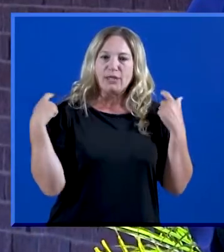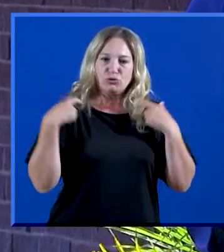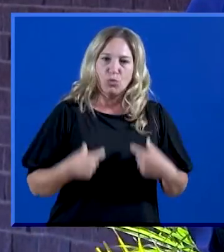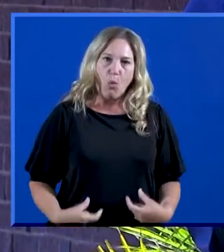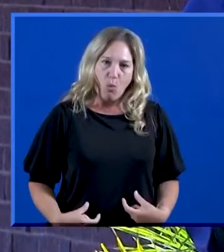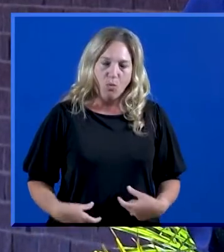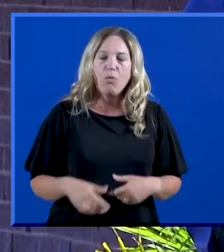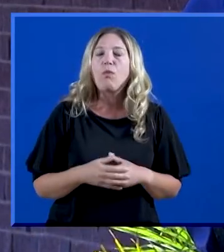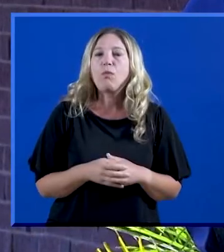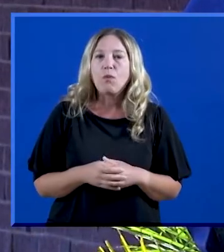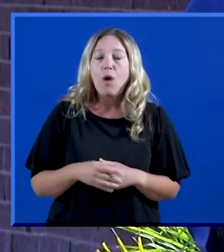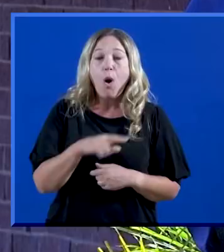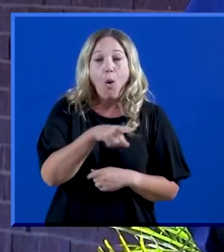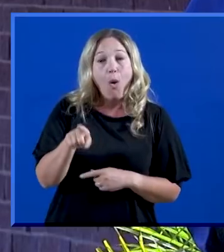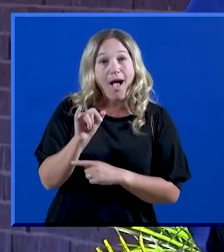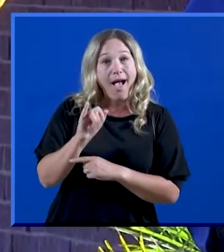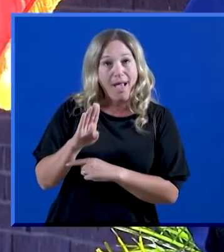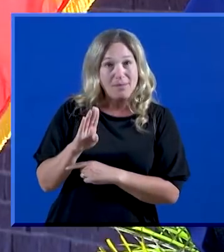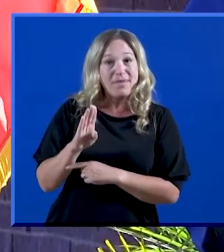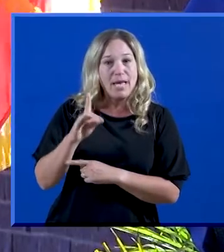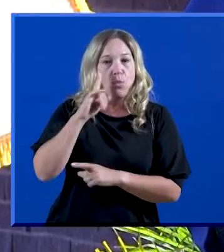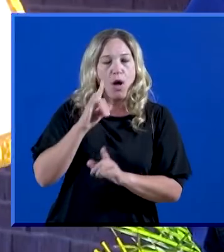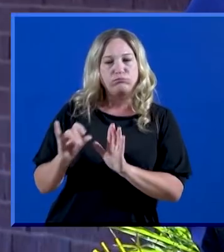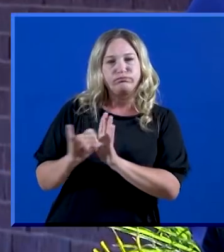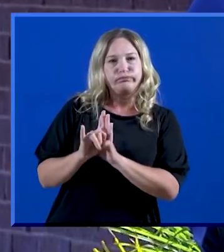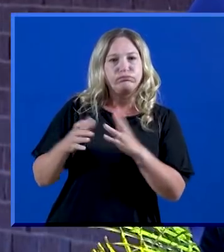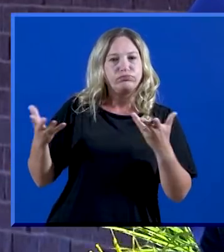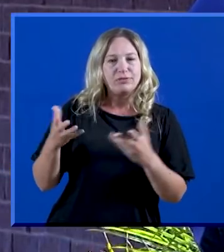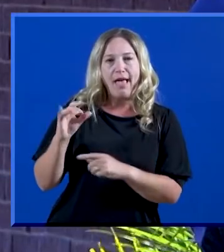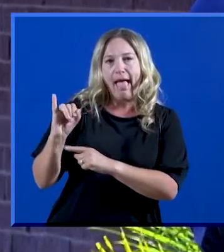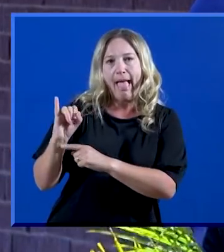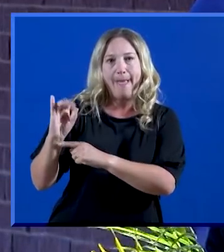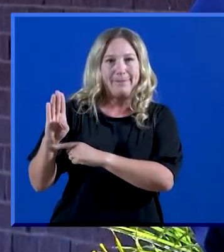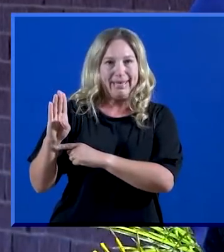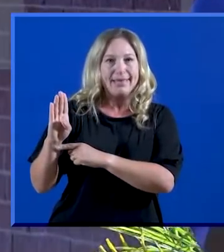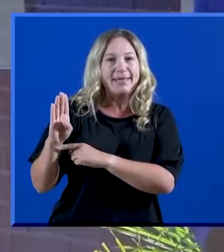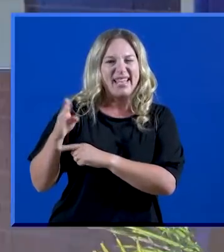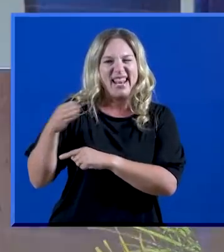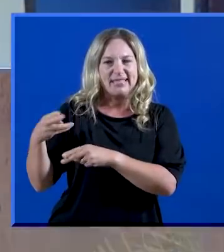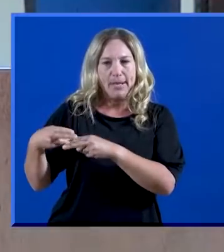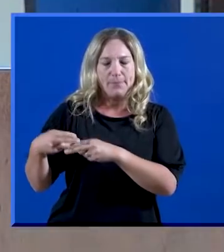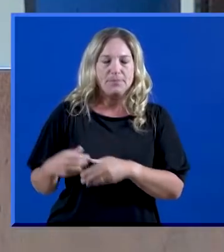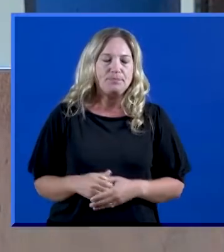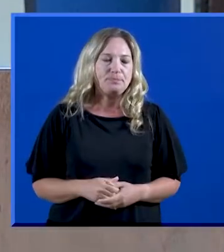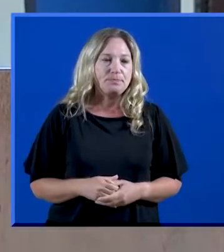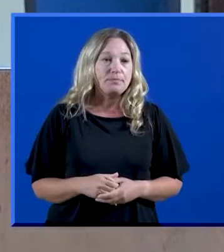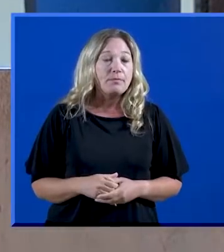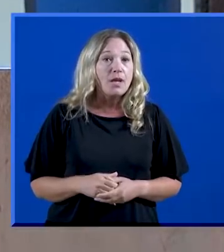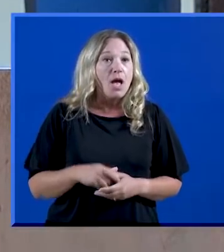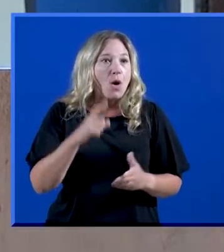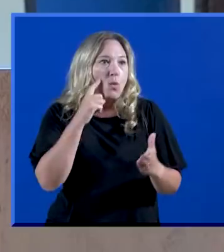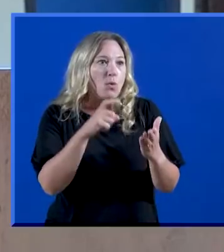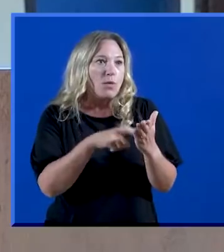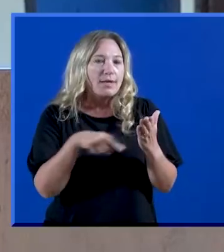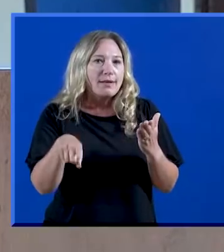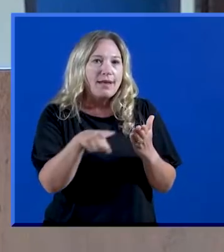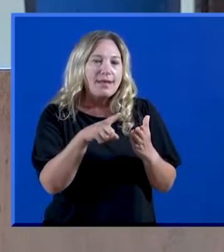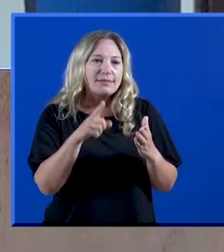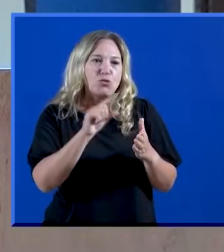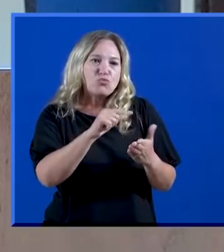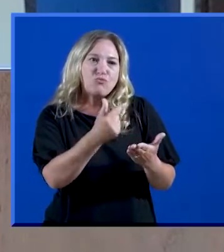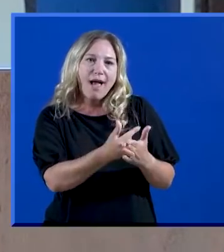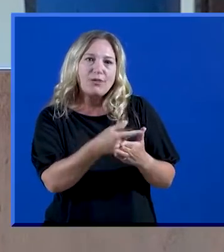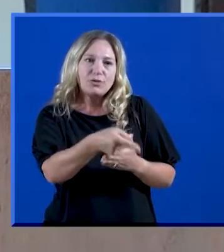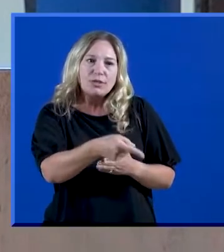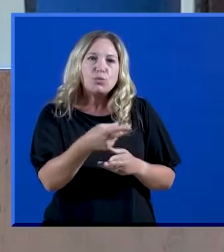recipients are identified in the program with an IB after their name. Next, we would like to recognize our graduates of